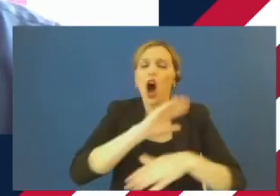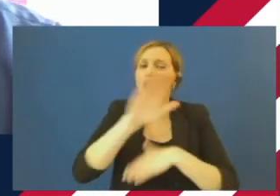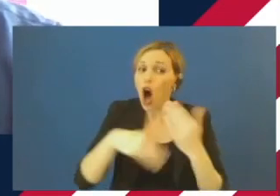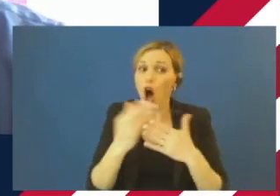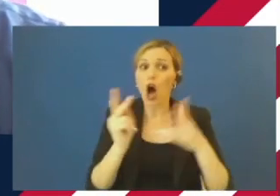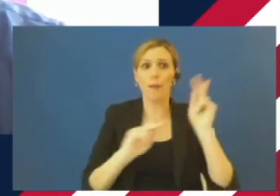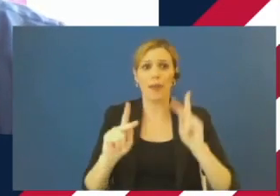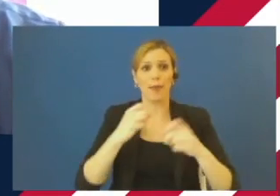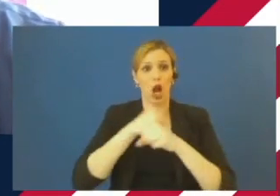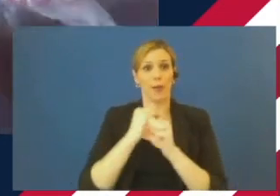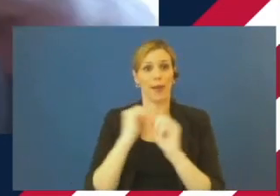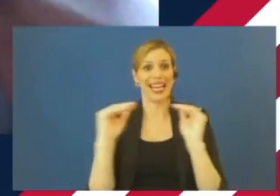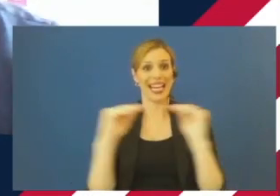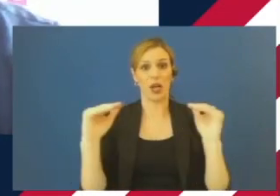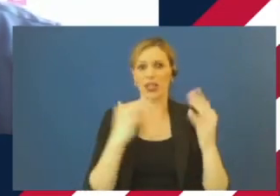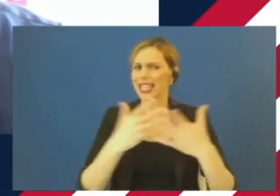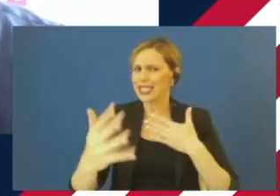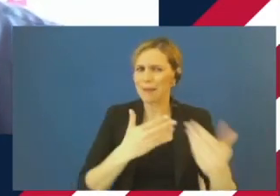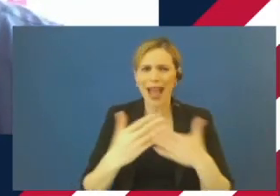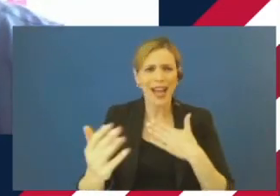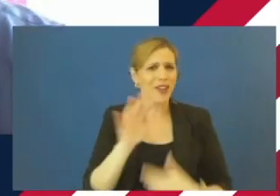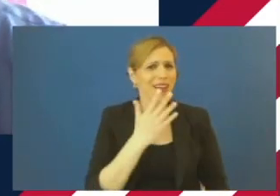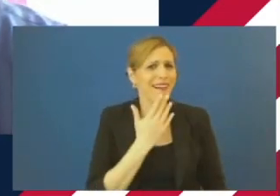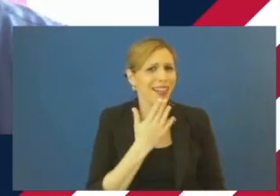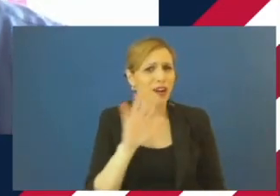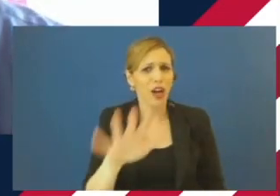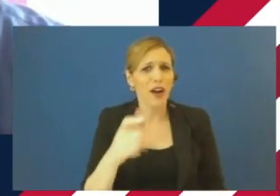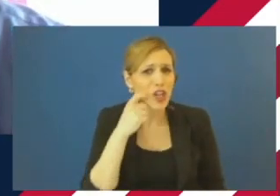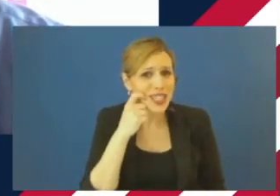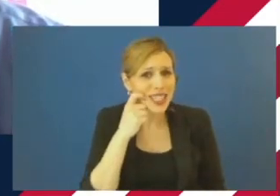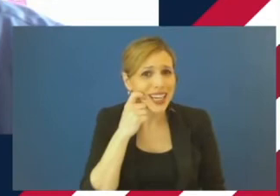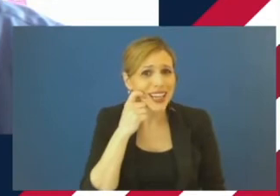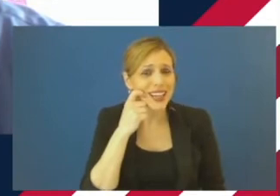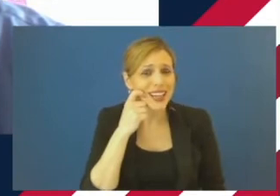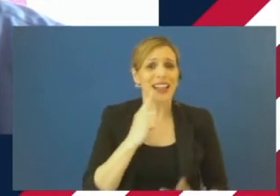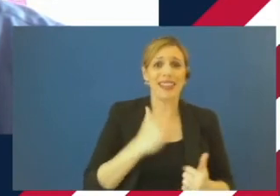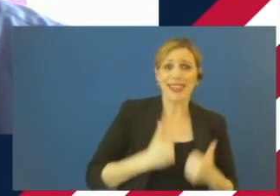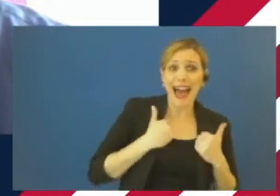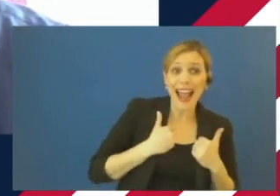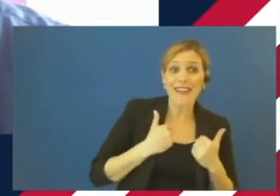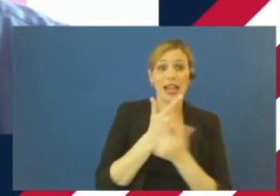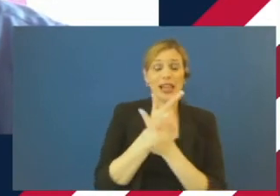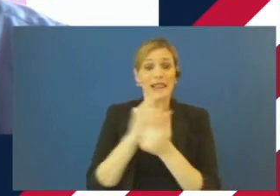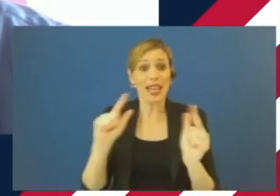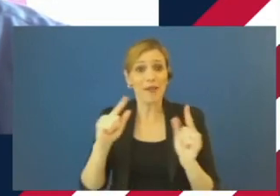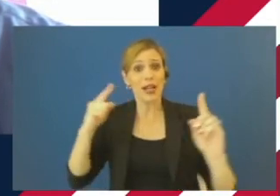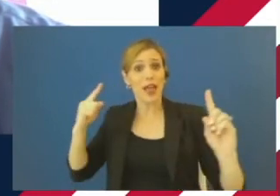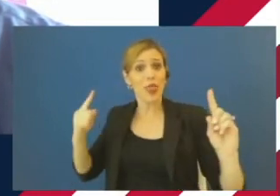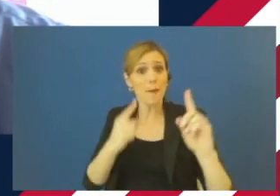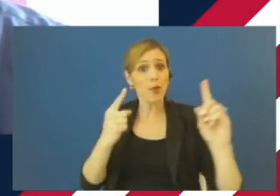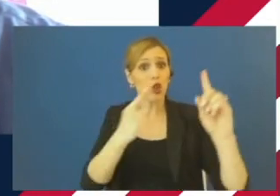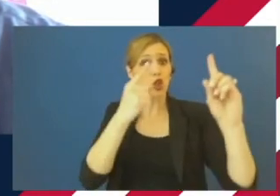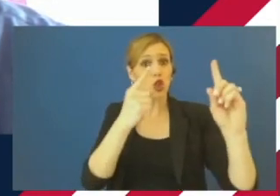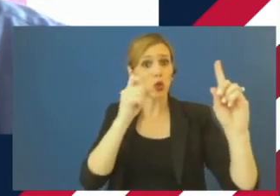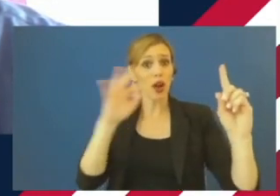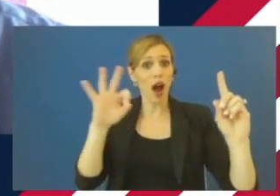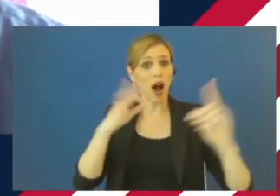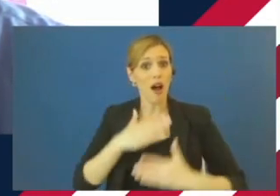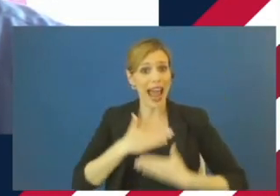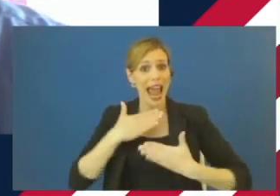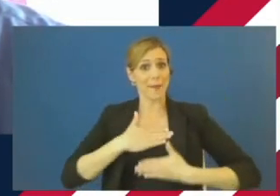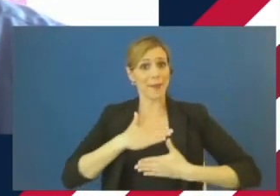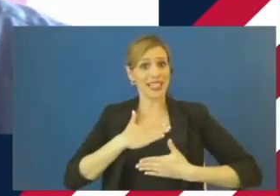life, liberty, and the pursuit of happiness is real. It's time to raise the minimum wage to $15 an